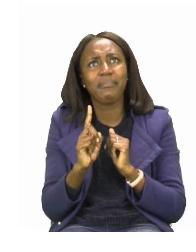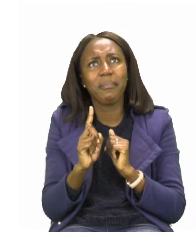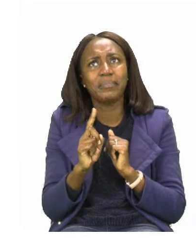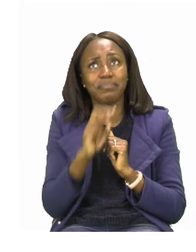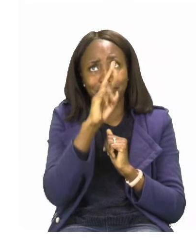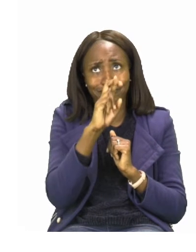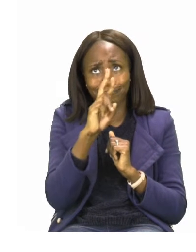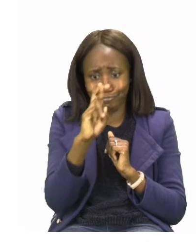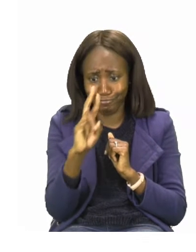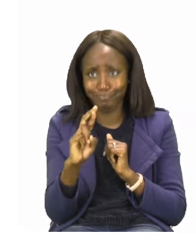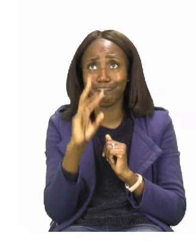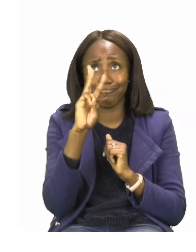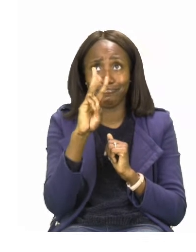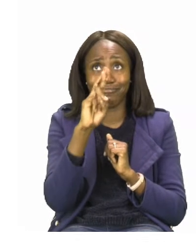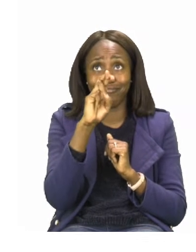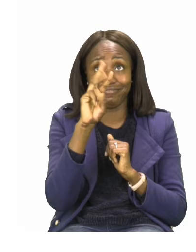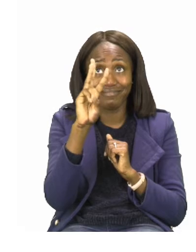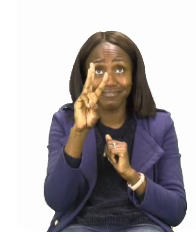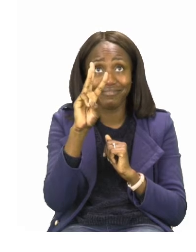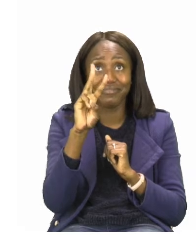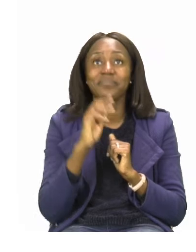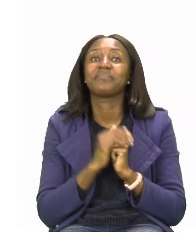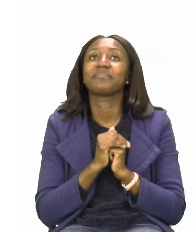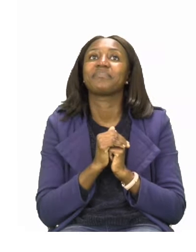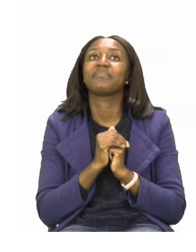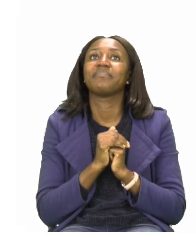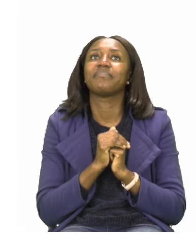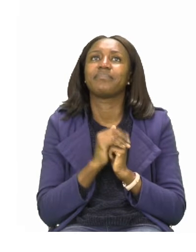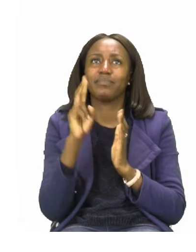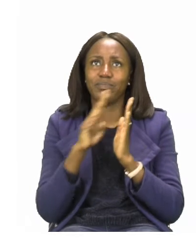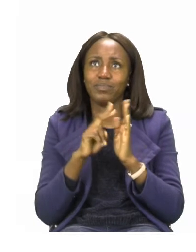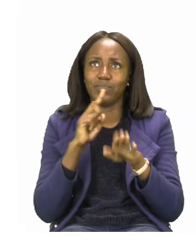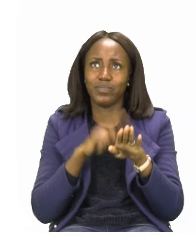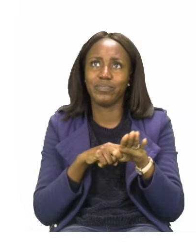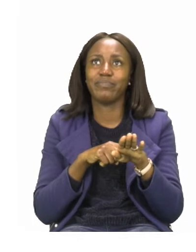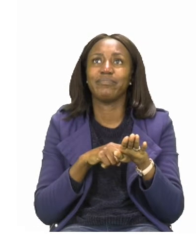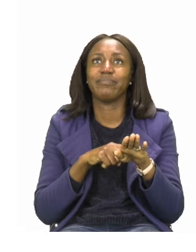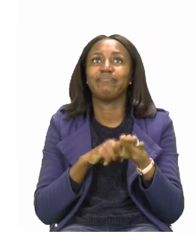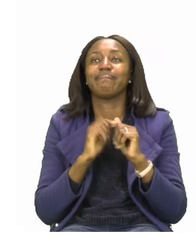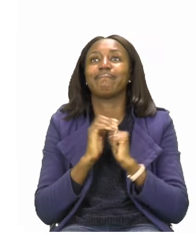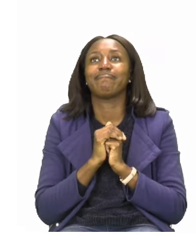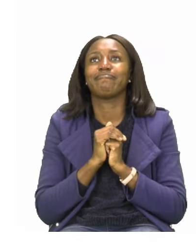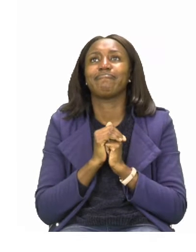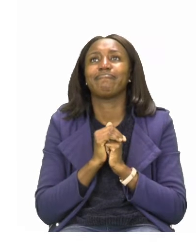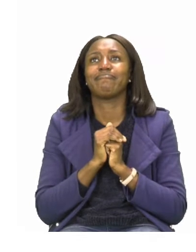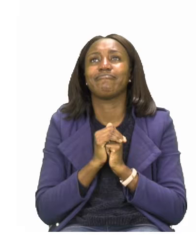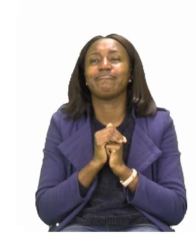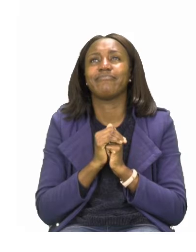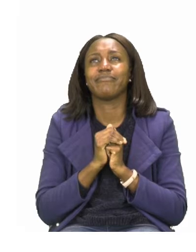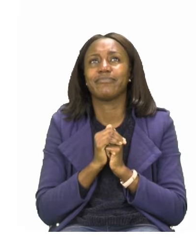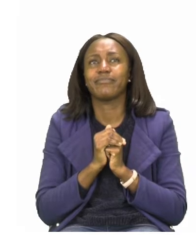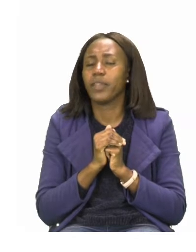answer all the questions below. Remember, if you read it twice before you start answering, you'll have a better